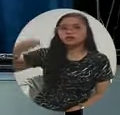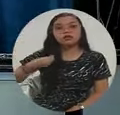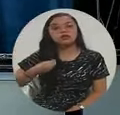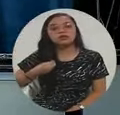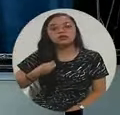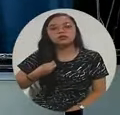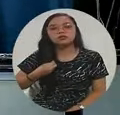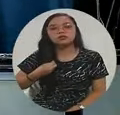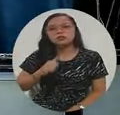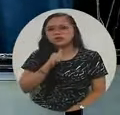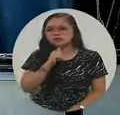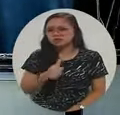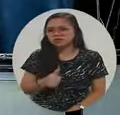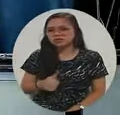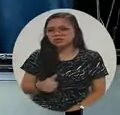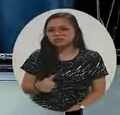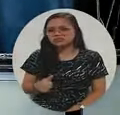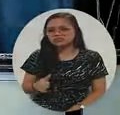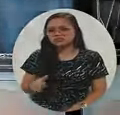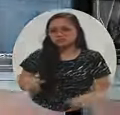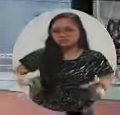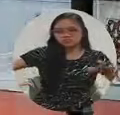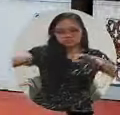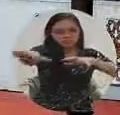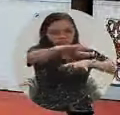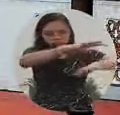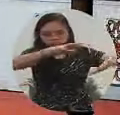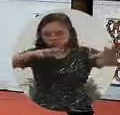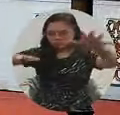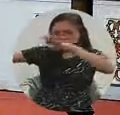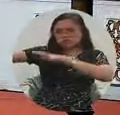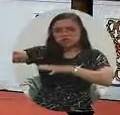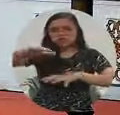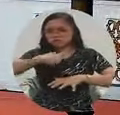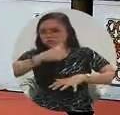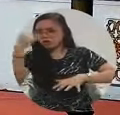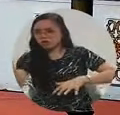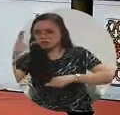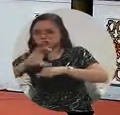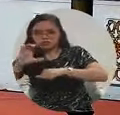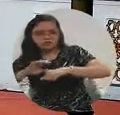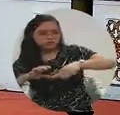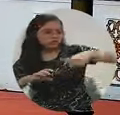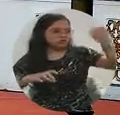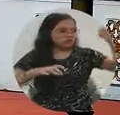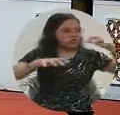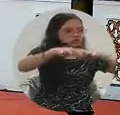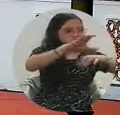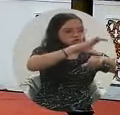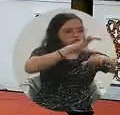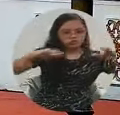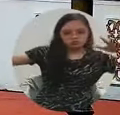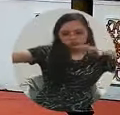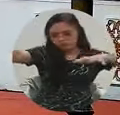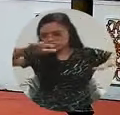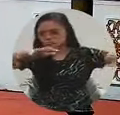Ayaw mo kanang sagul-sagul sa mga butang, and it will compete.